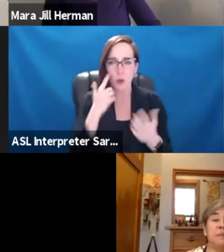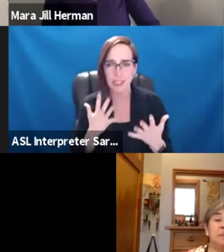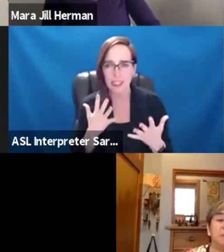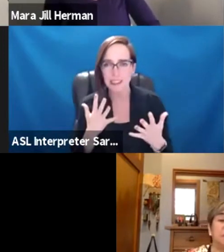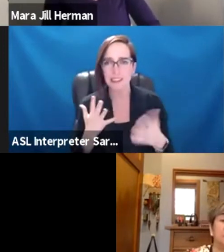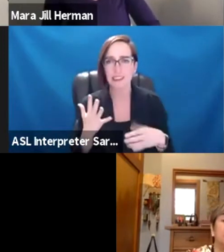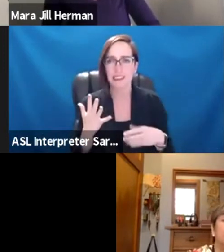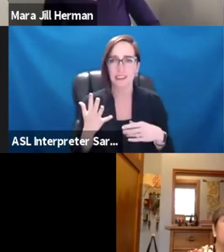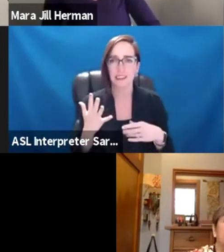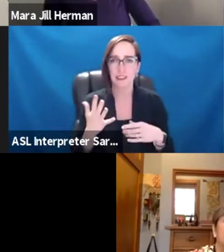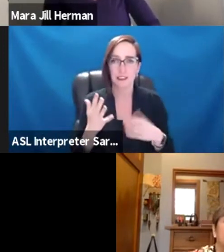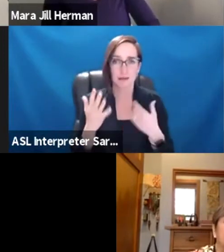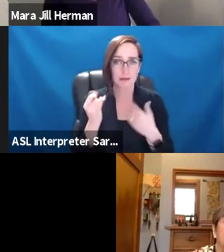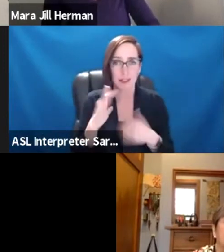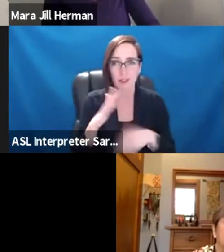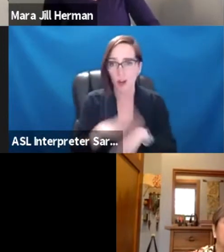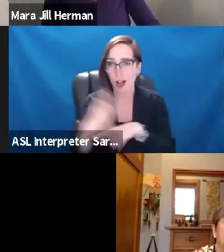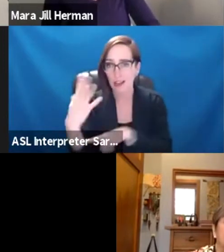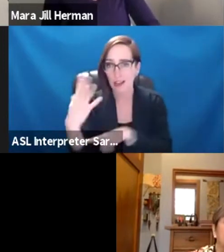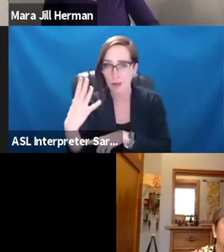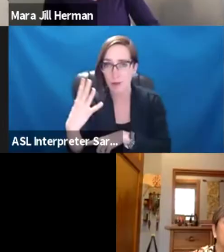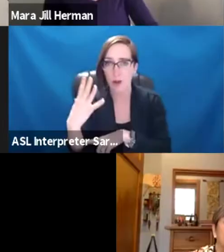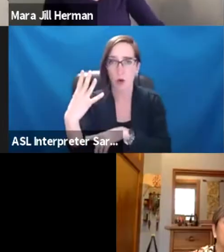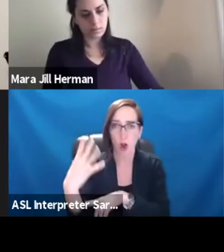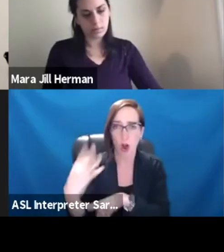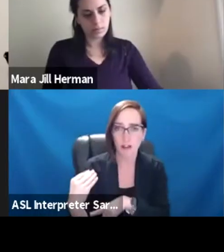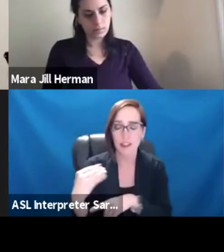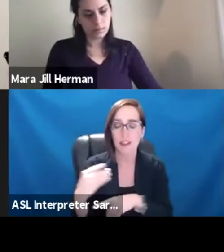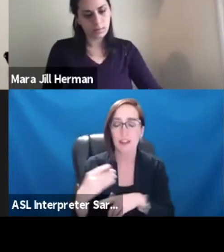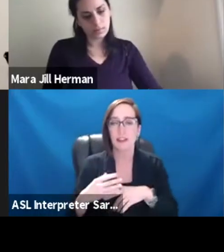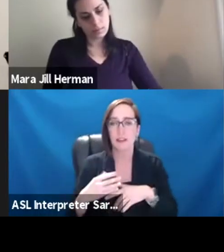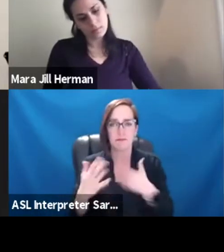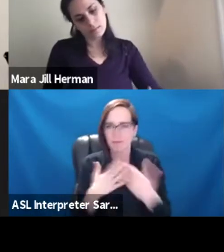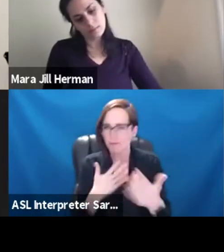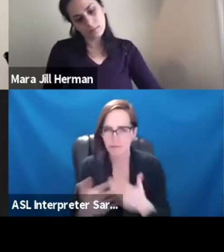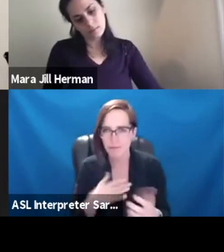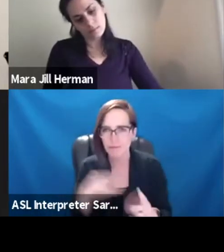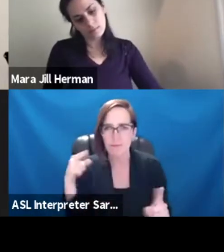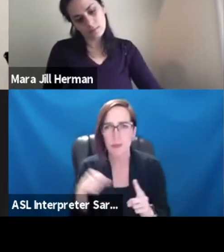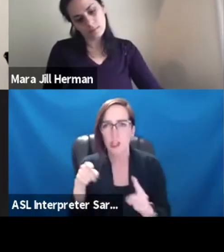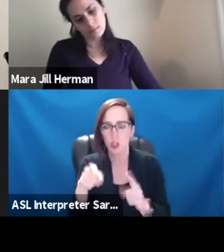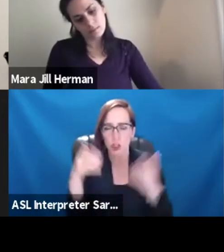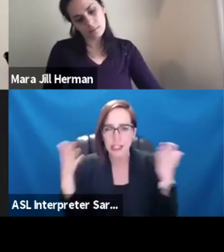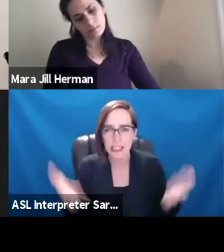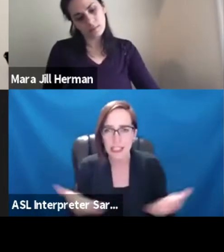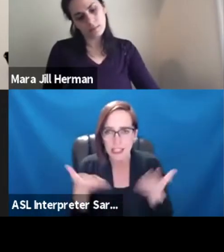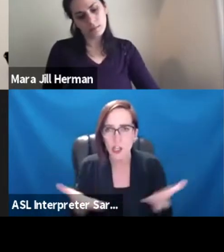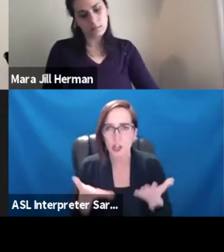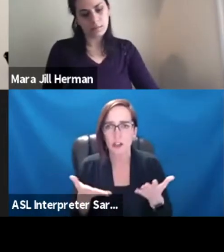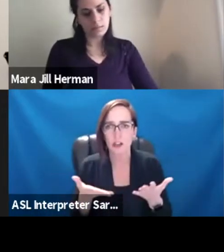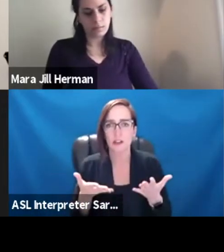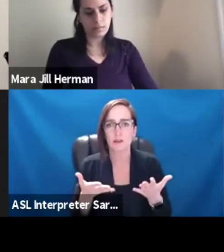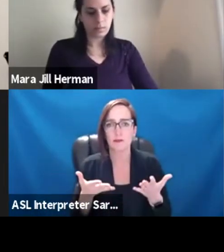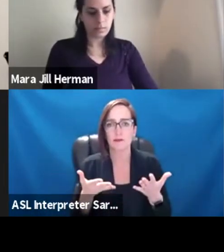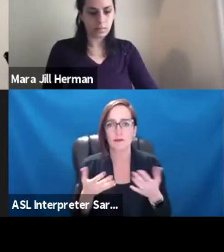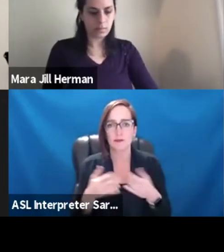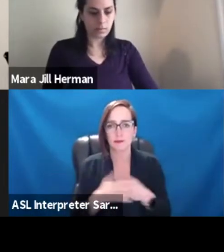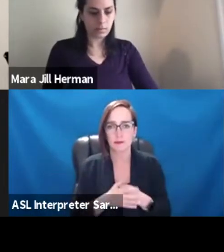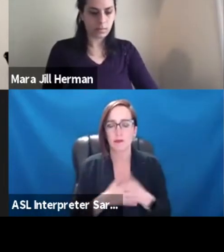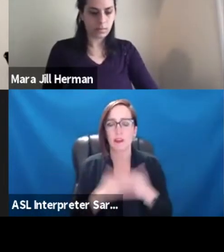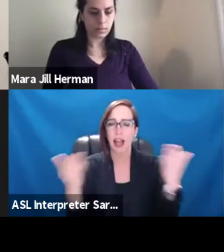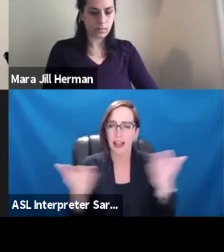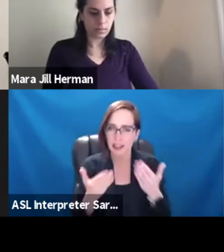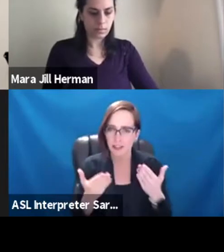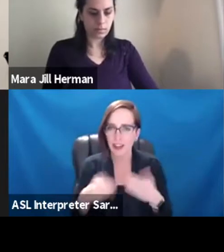It is perfect. But be here, be fully here as we go in on this here. I invite you